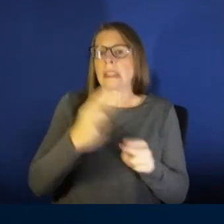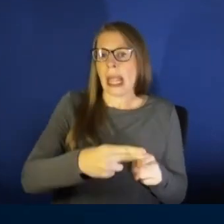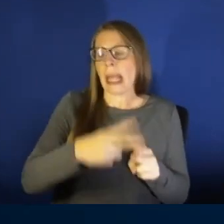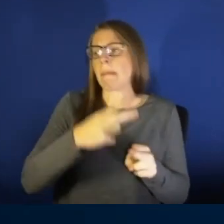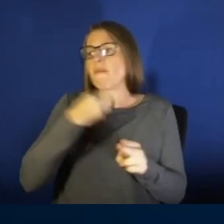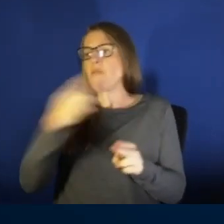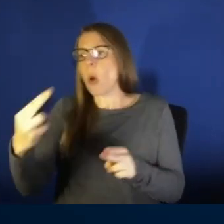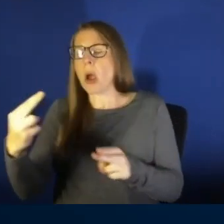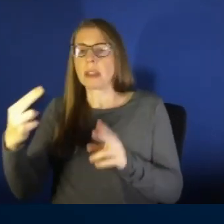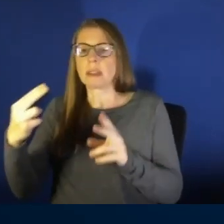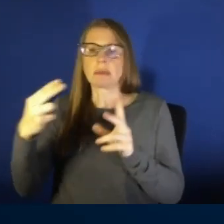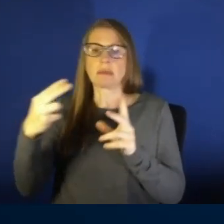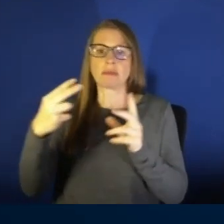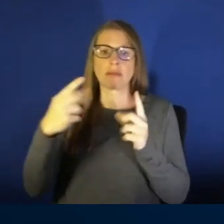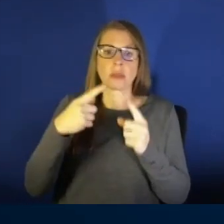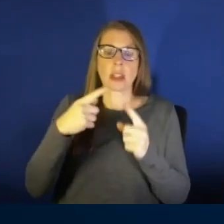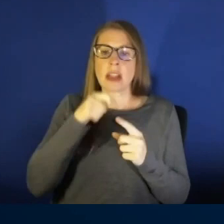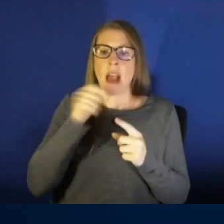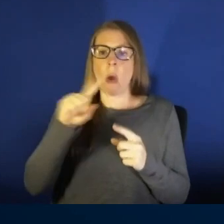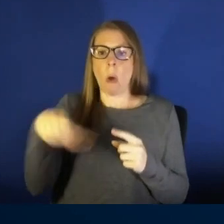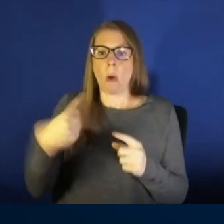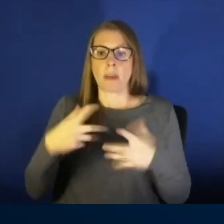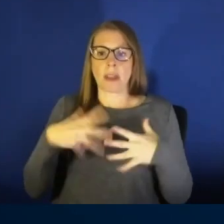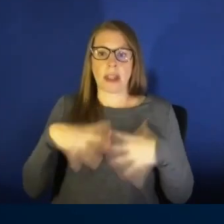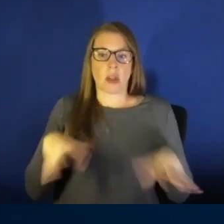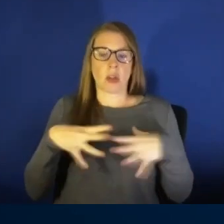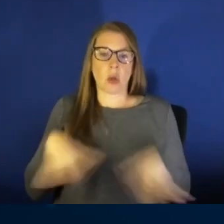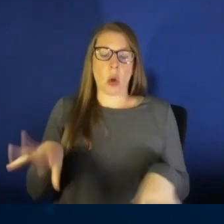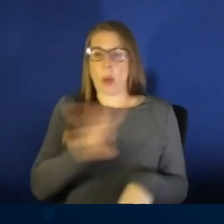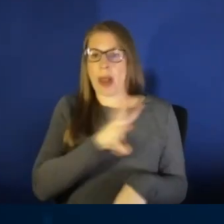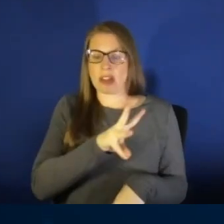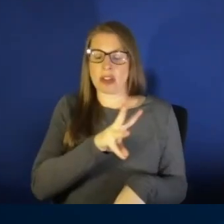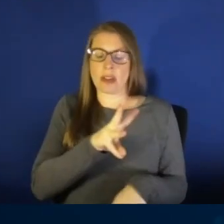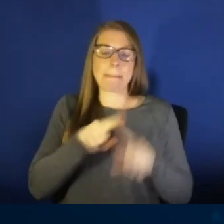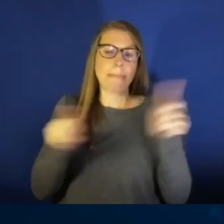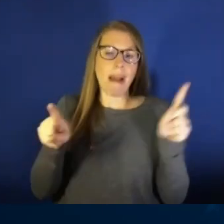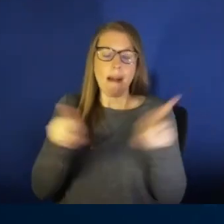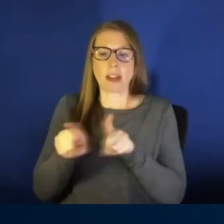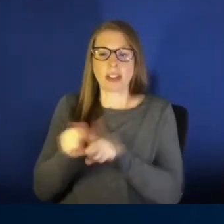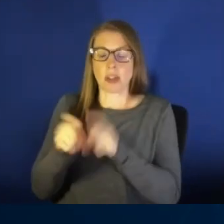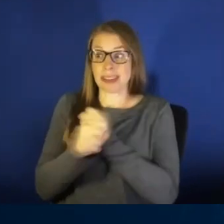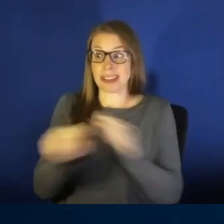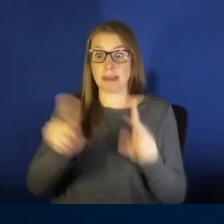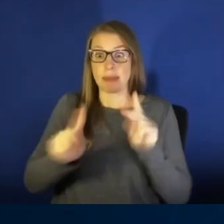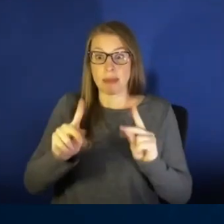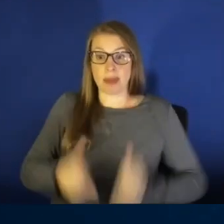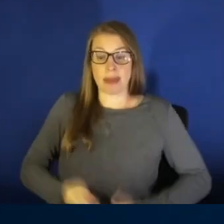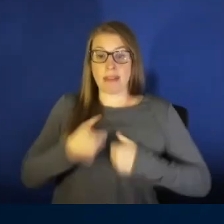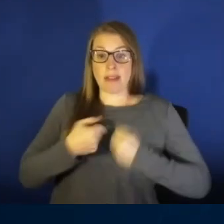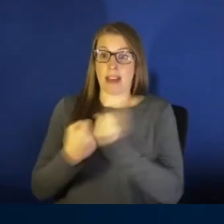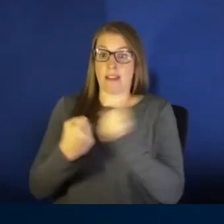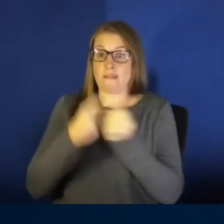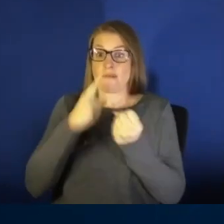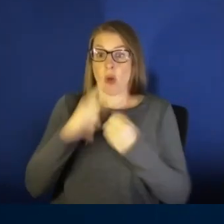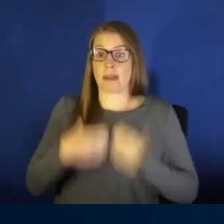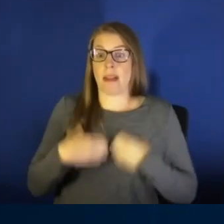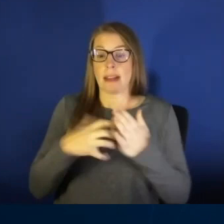just to sell Western wear, but to be able to help save people's lives and help advocate for these lung cancer